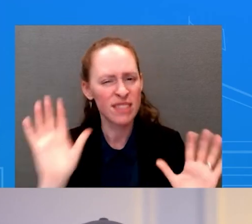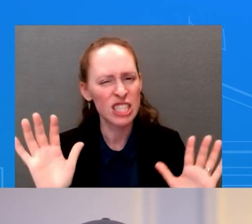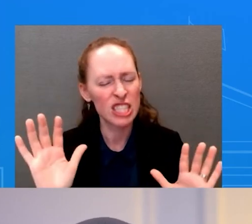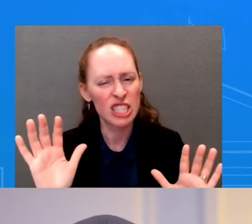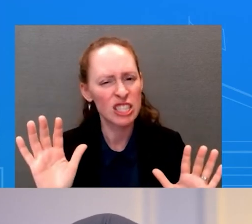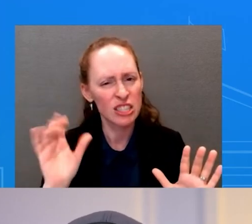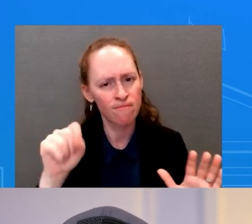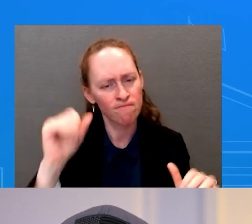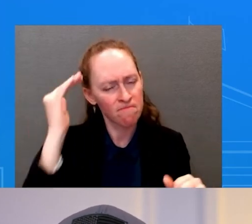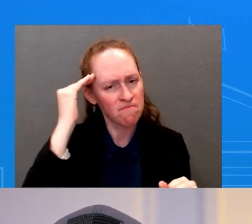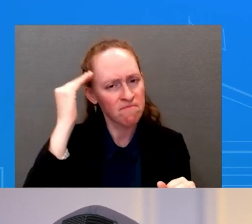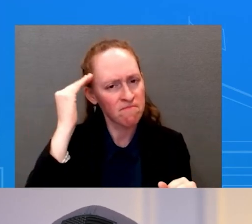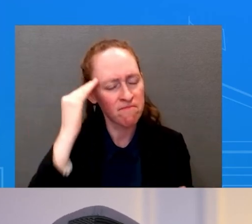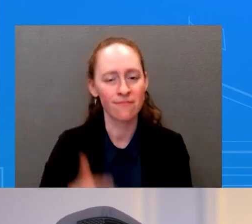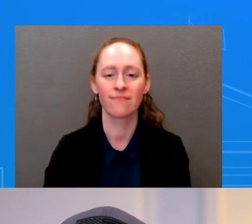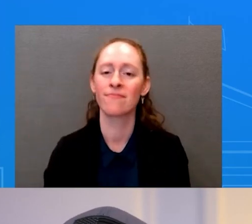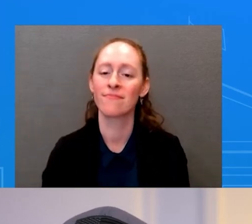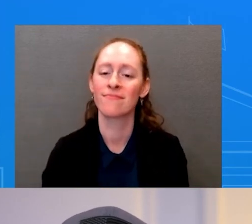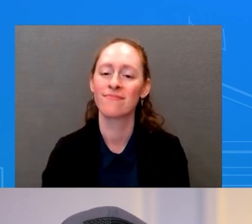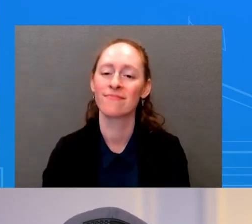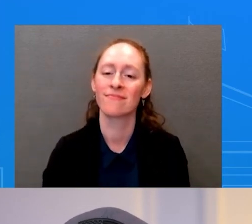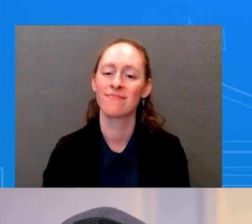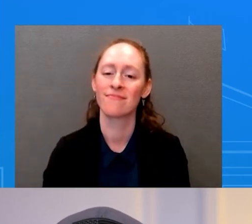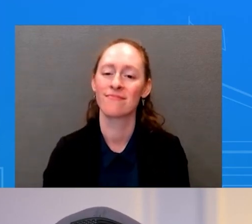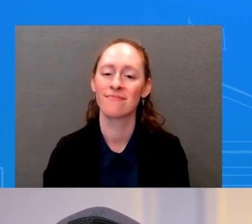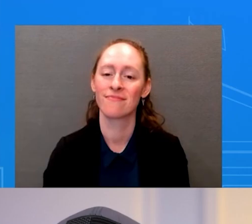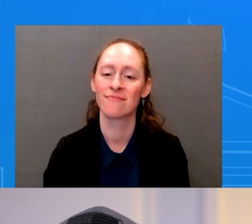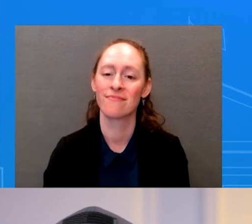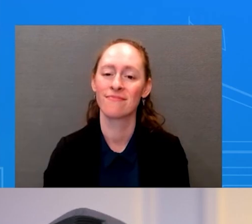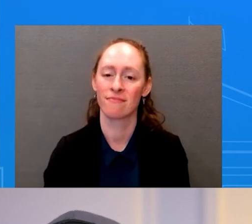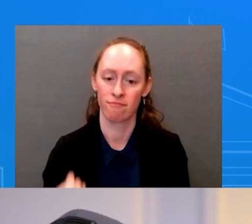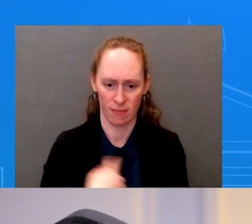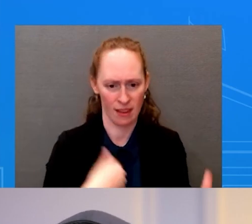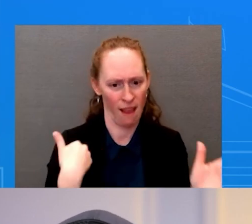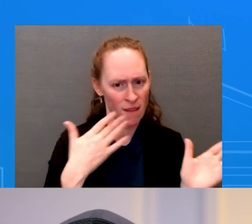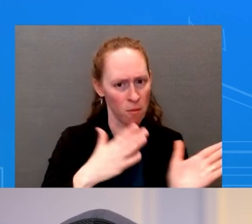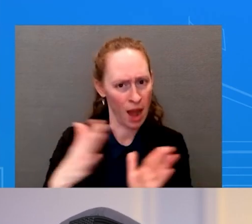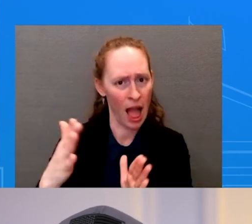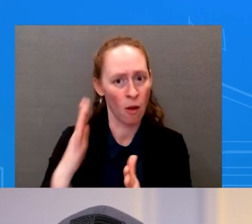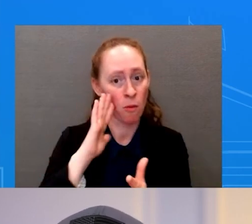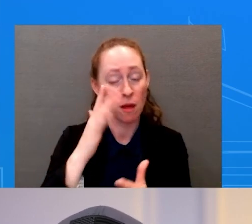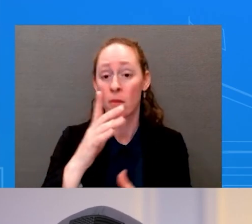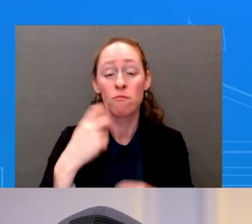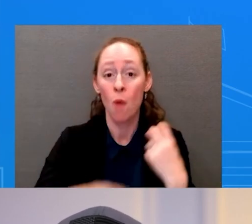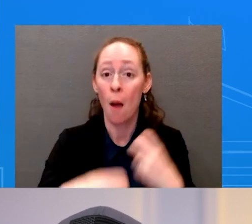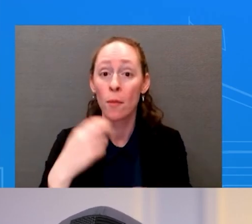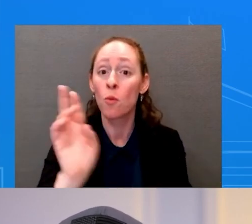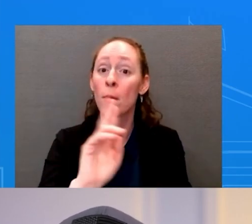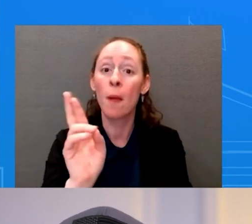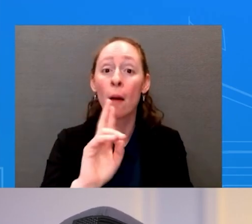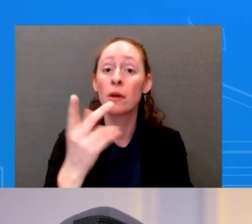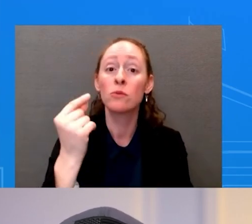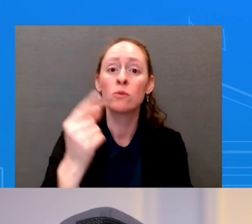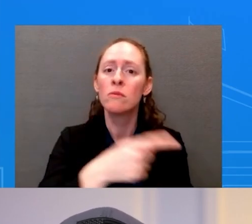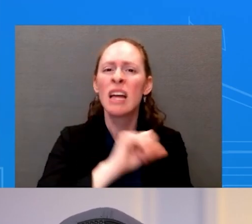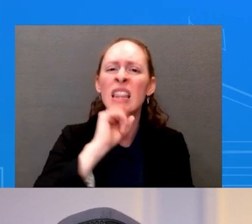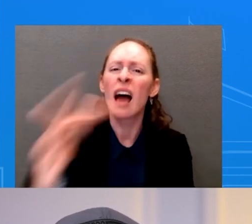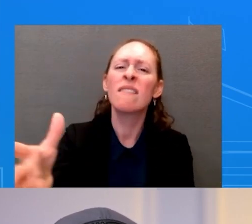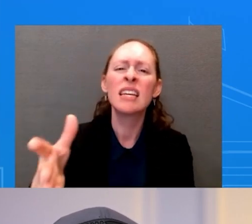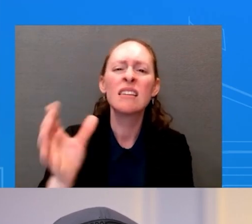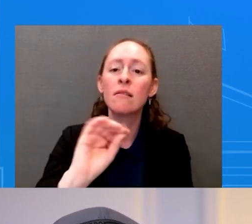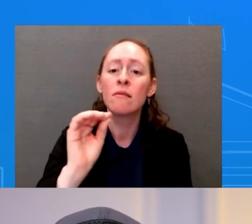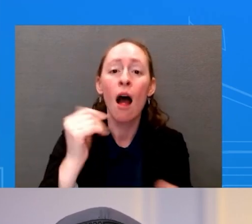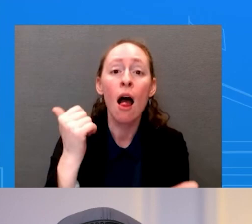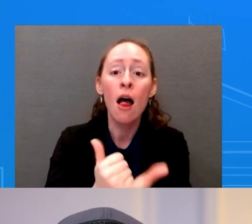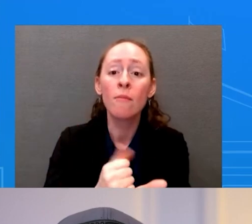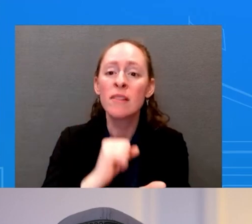we are taking the steps to do that. Again, congressional Republicans, they are doing nothing, absolutely nothing. They want to repeal, they want to take